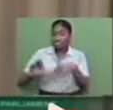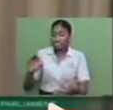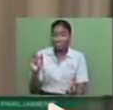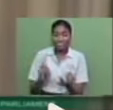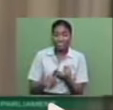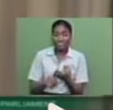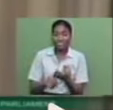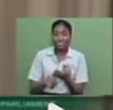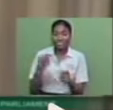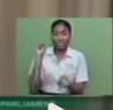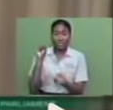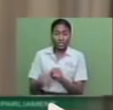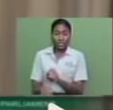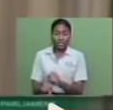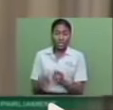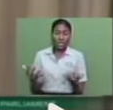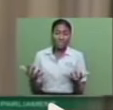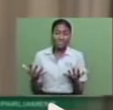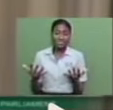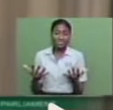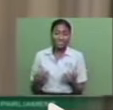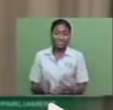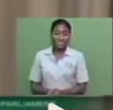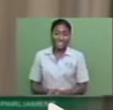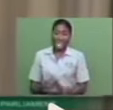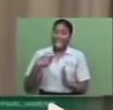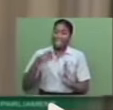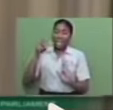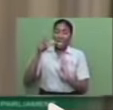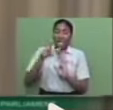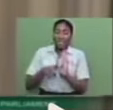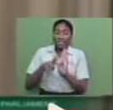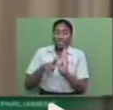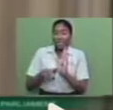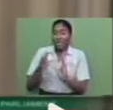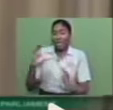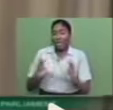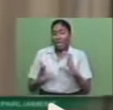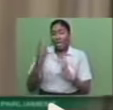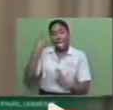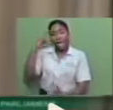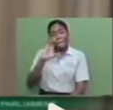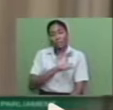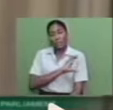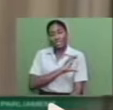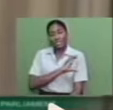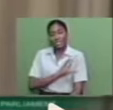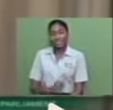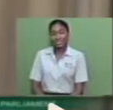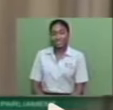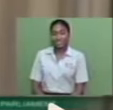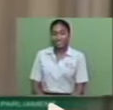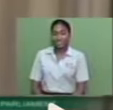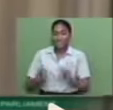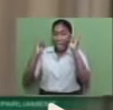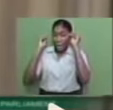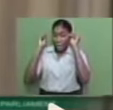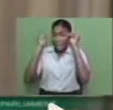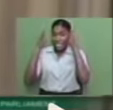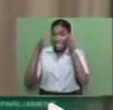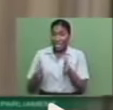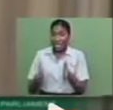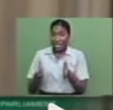so, less working vehicles for the police. The minister also mentioned